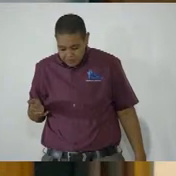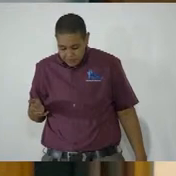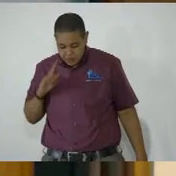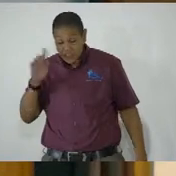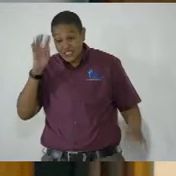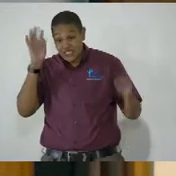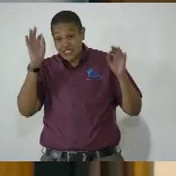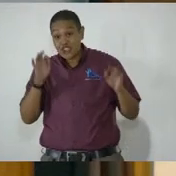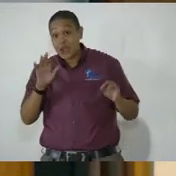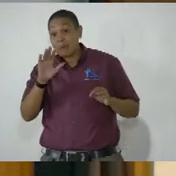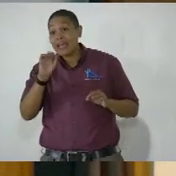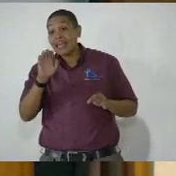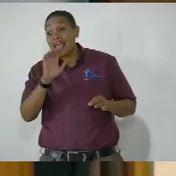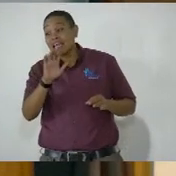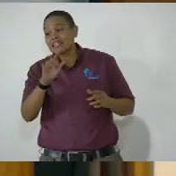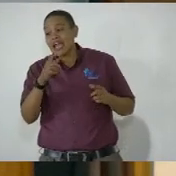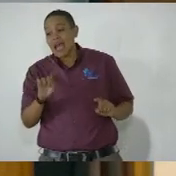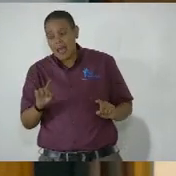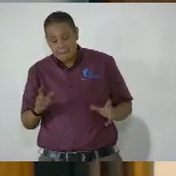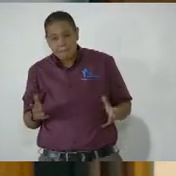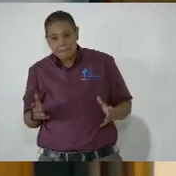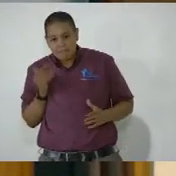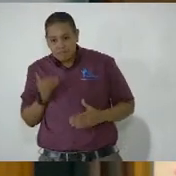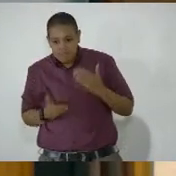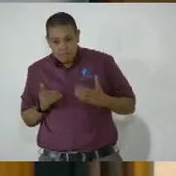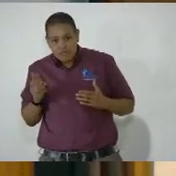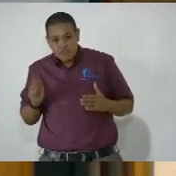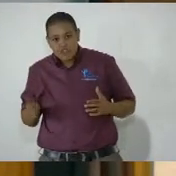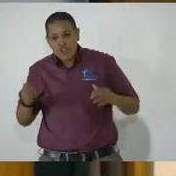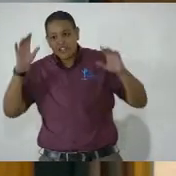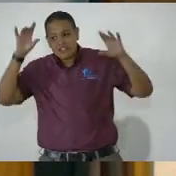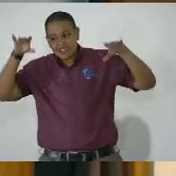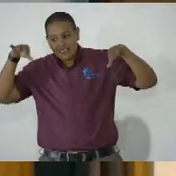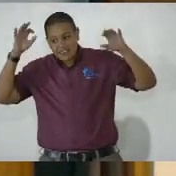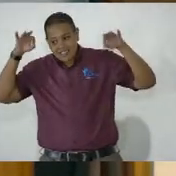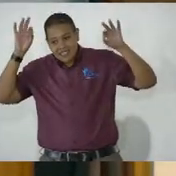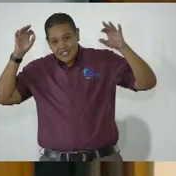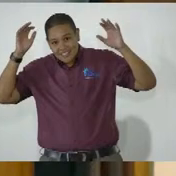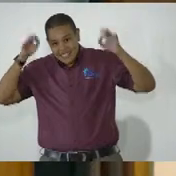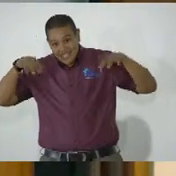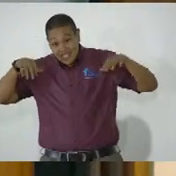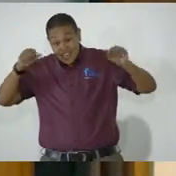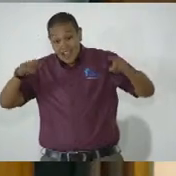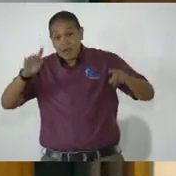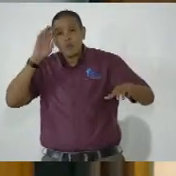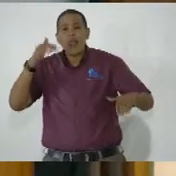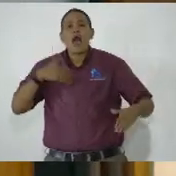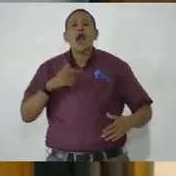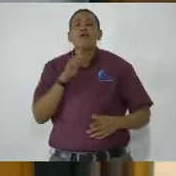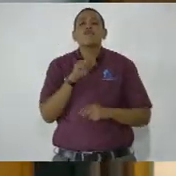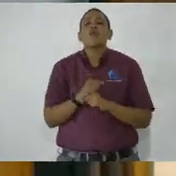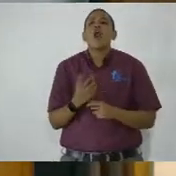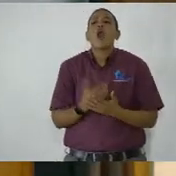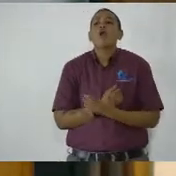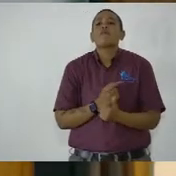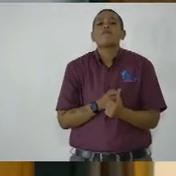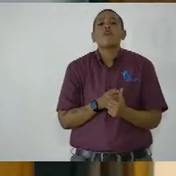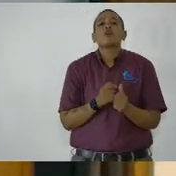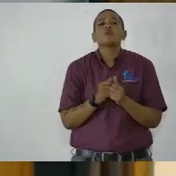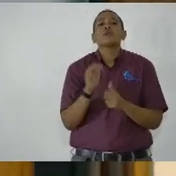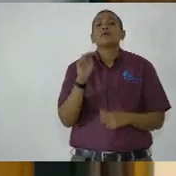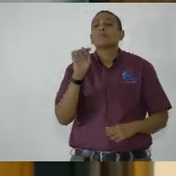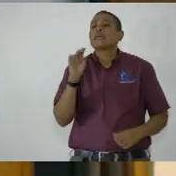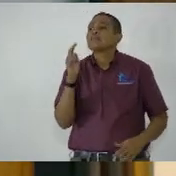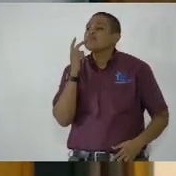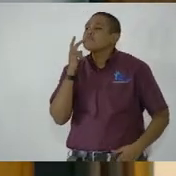determine their case, to adjudicate. And they will then have the opportunity, firstly, with mediation, to